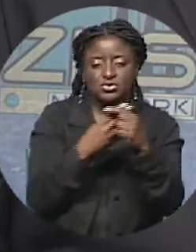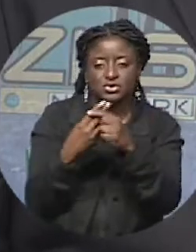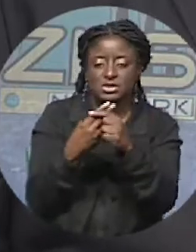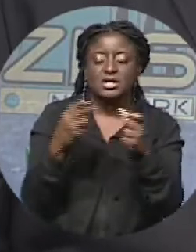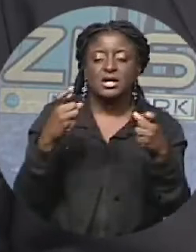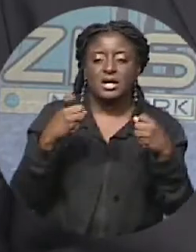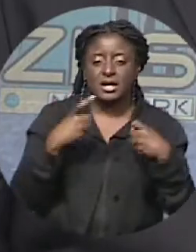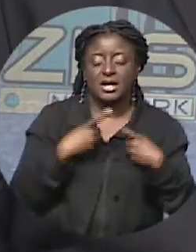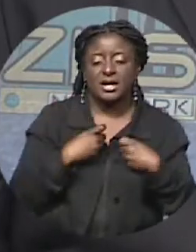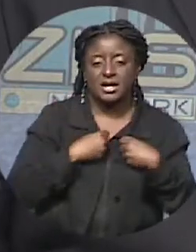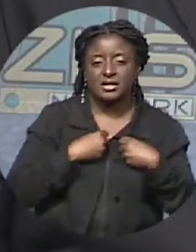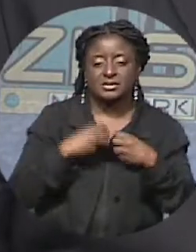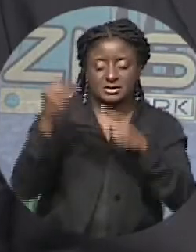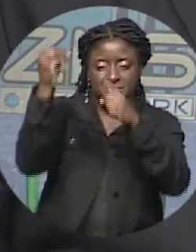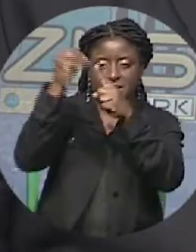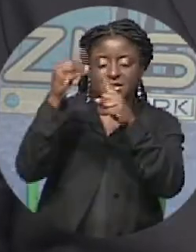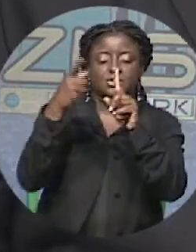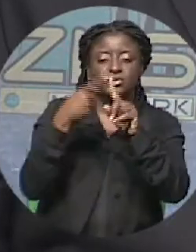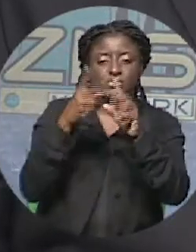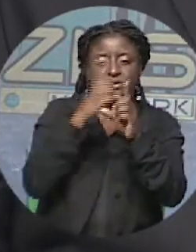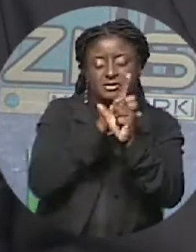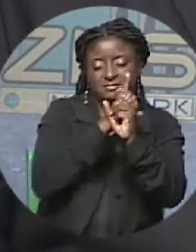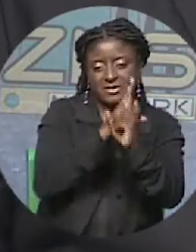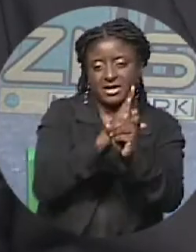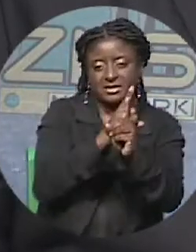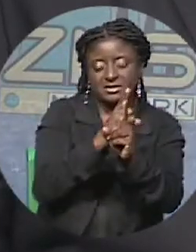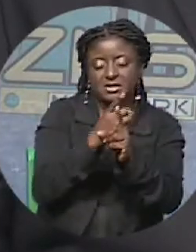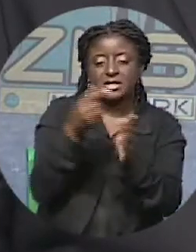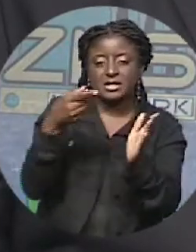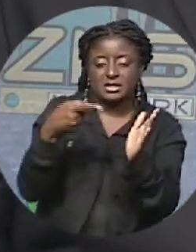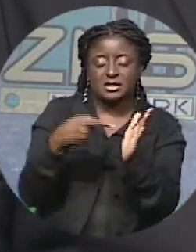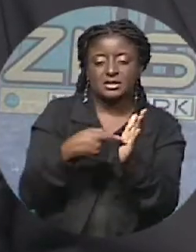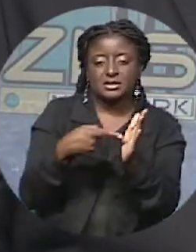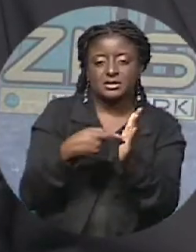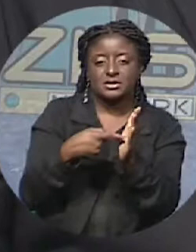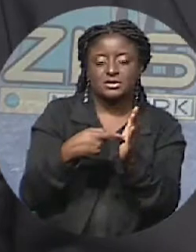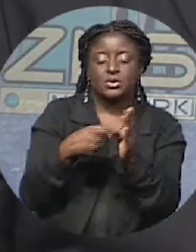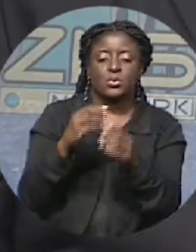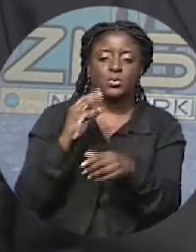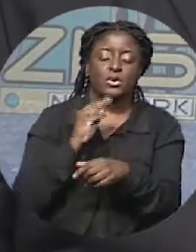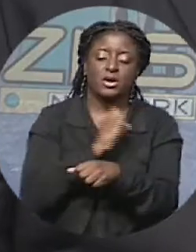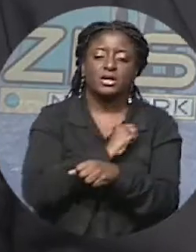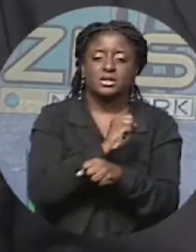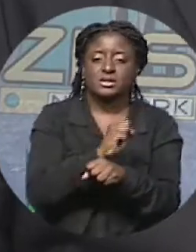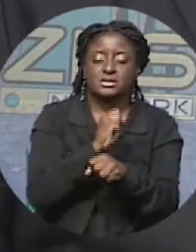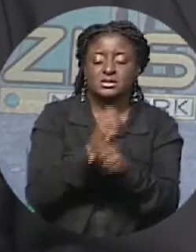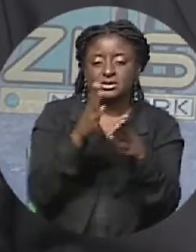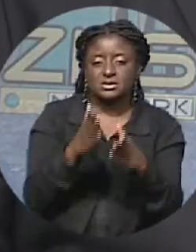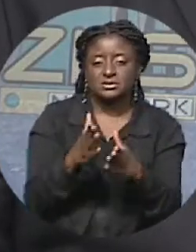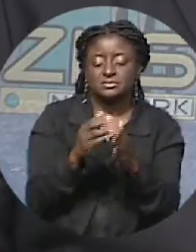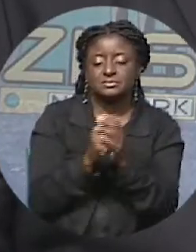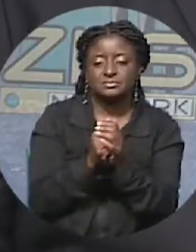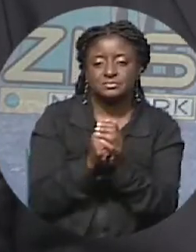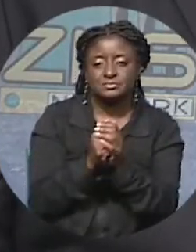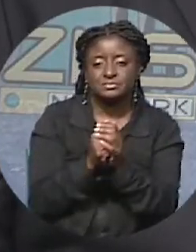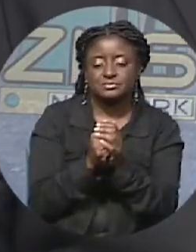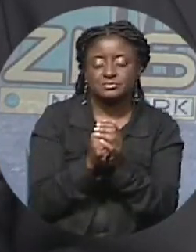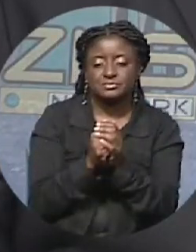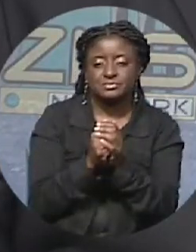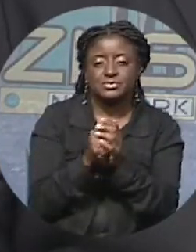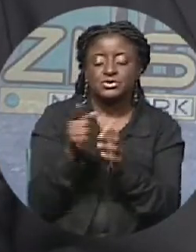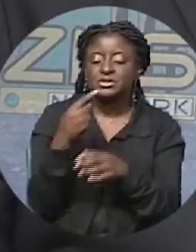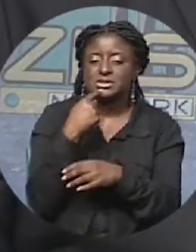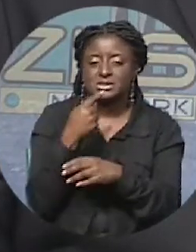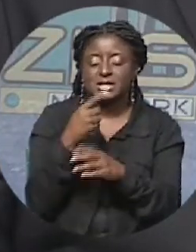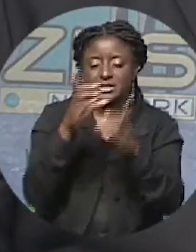members. As Cleopatra Murphy tells us tonight, Gray shot back at the Department of Civil Aviation that she says has been delinquent in